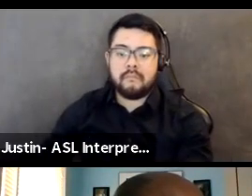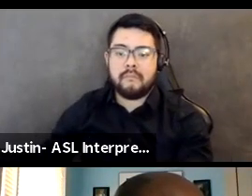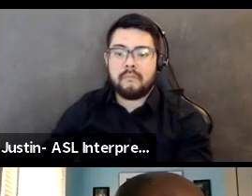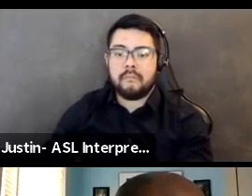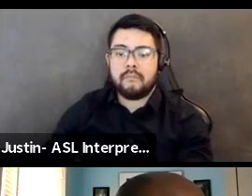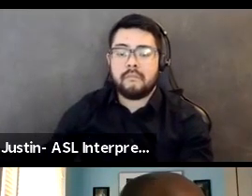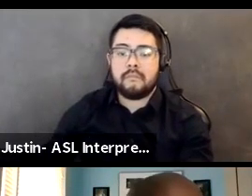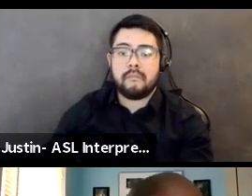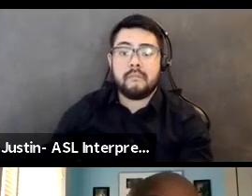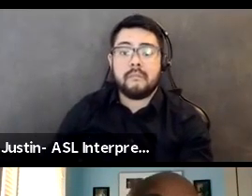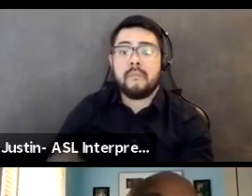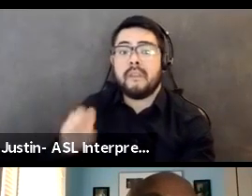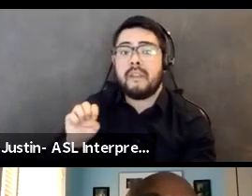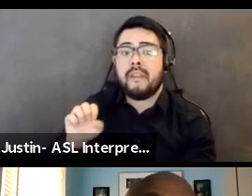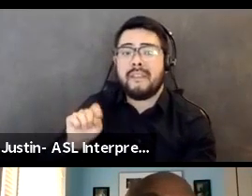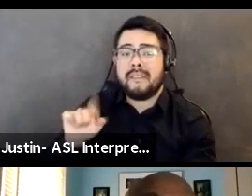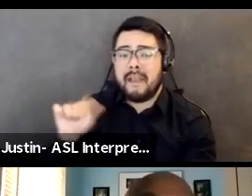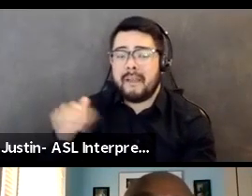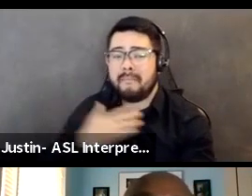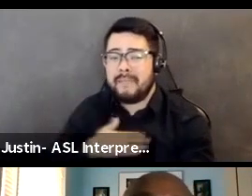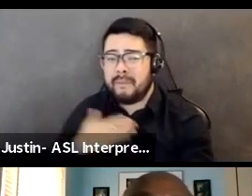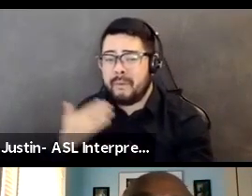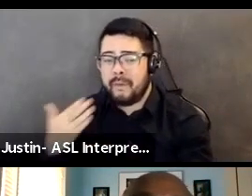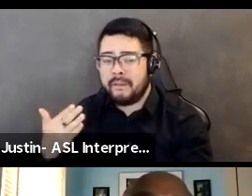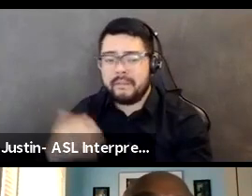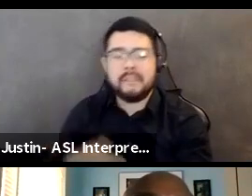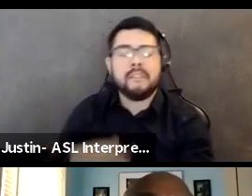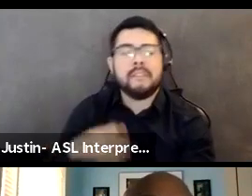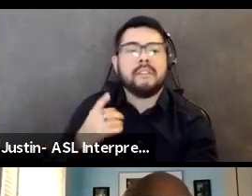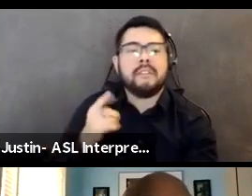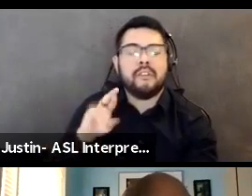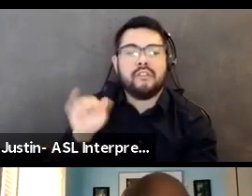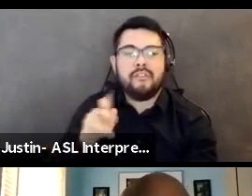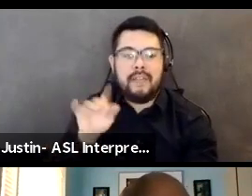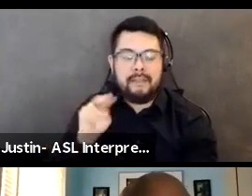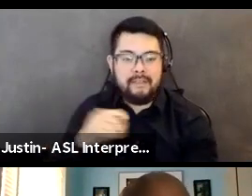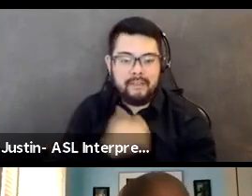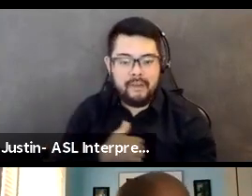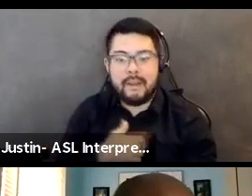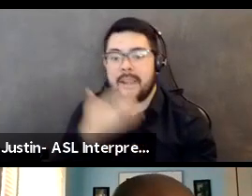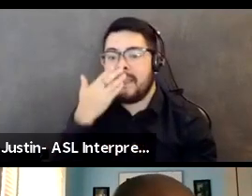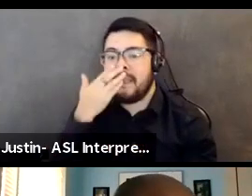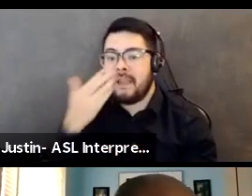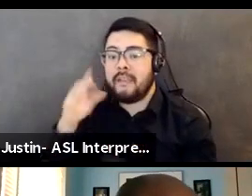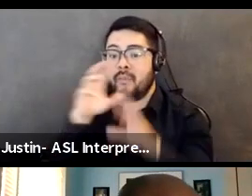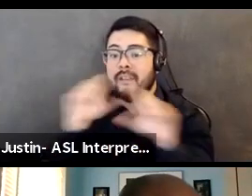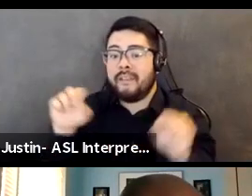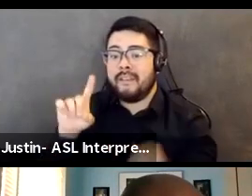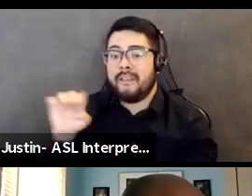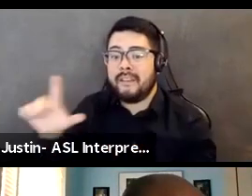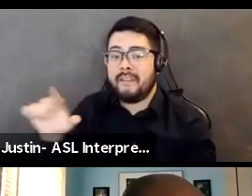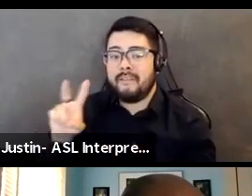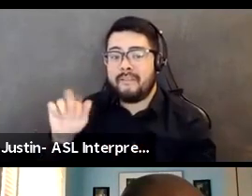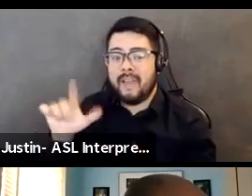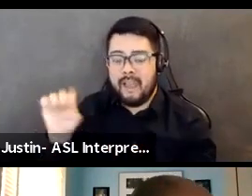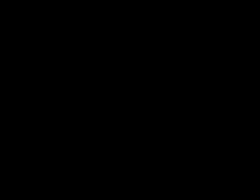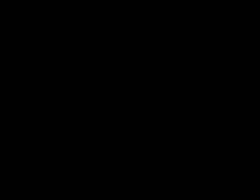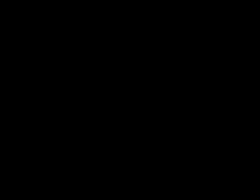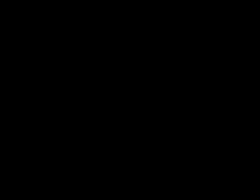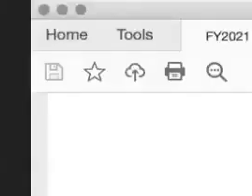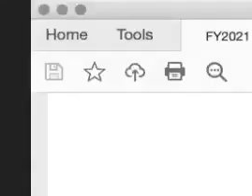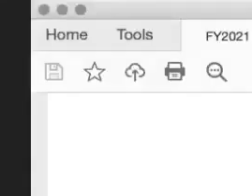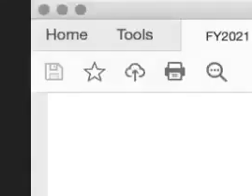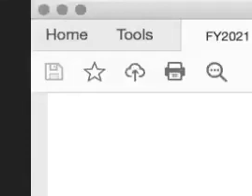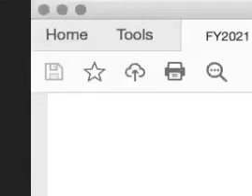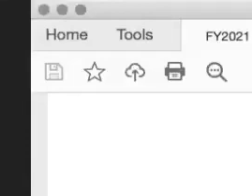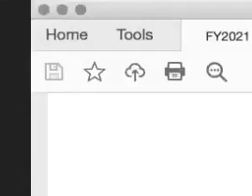dr jackson please unmute sorry thank you president del valle we have four presentations queued up we will start